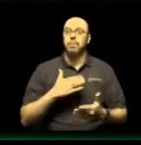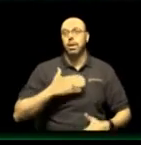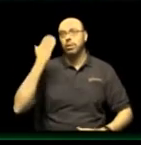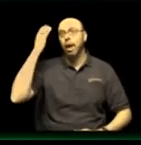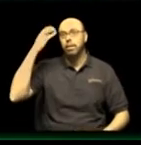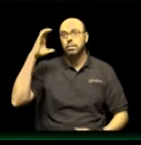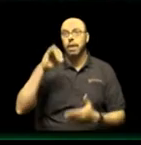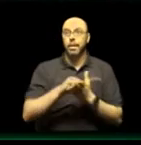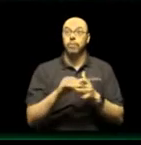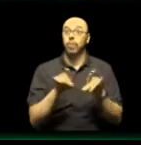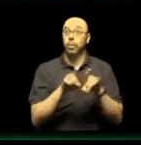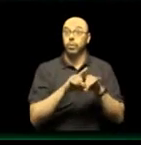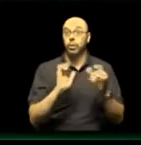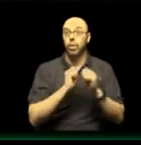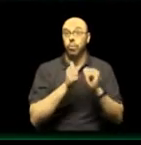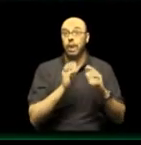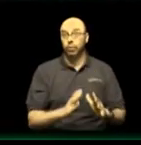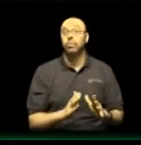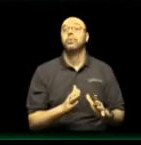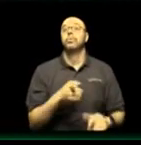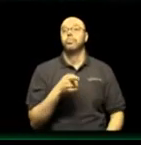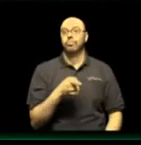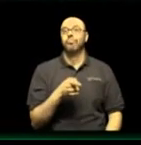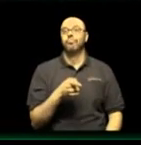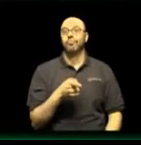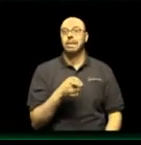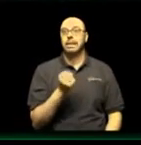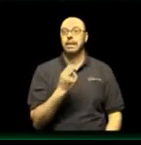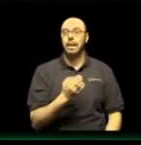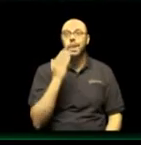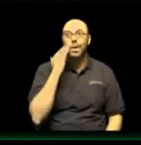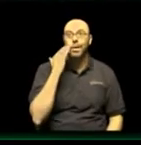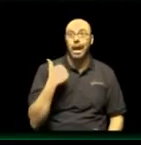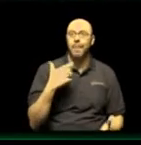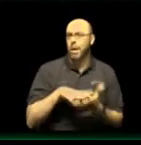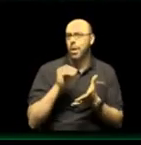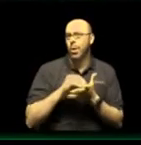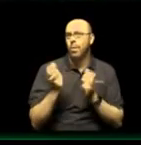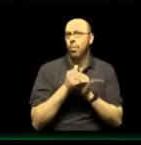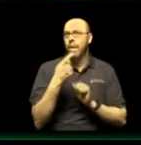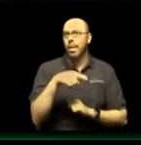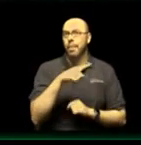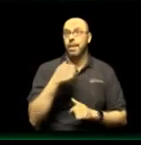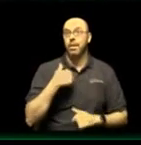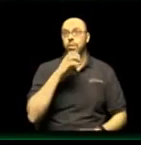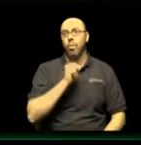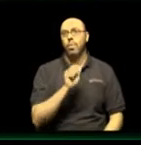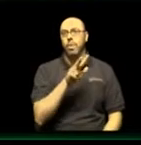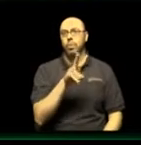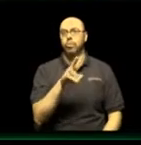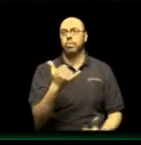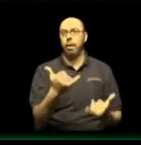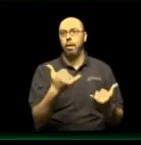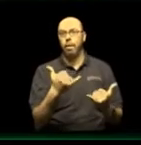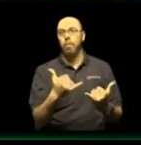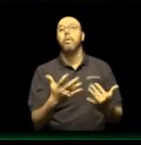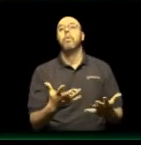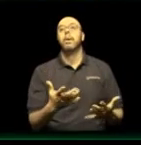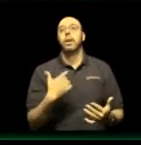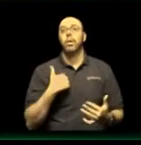cousin. Mm-hmm. He's also a race. Okay. Okay. So he learned from them. He's 32 right now. Yeah.